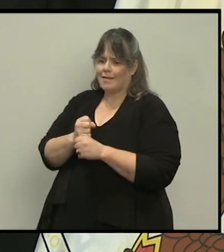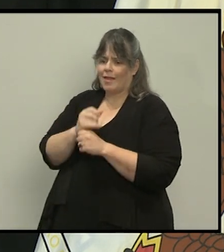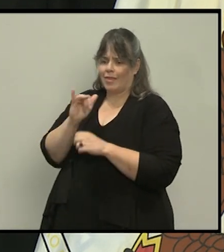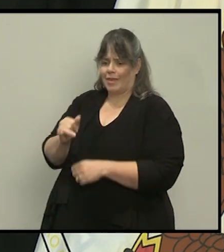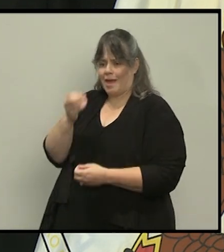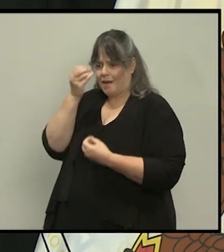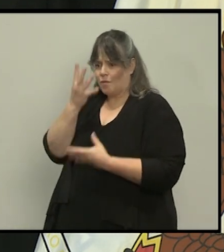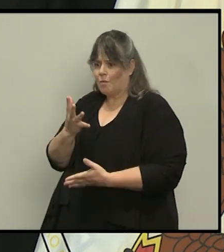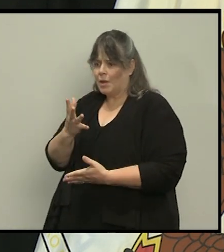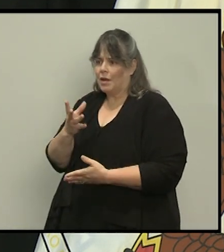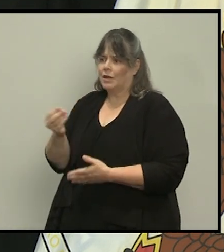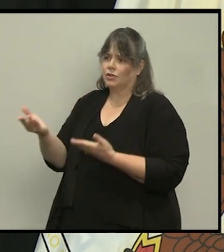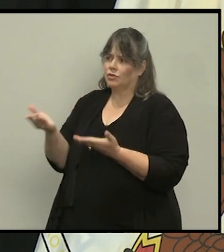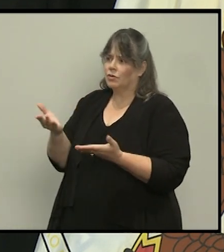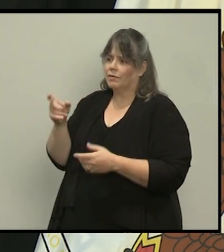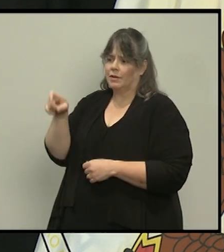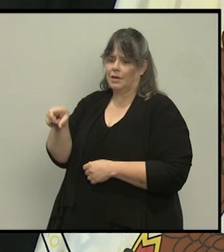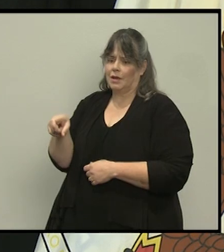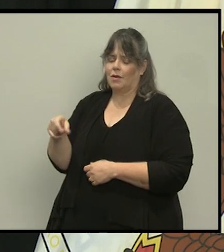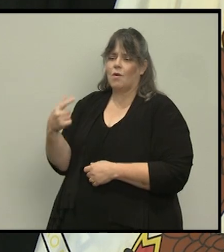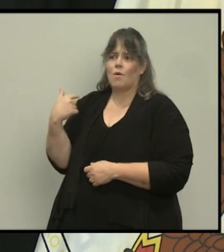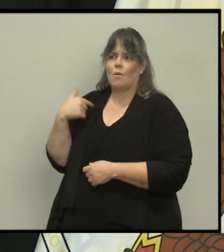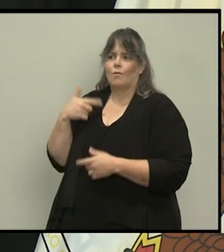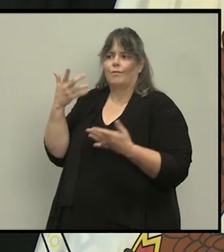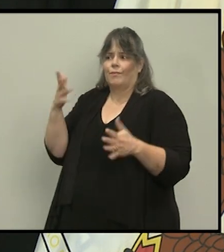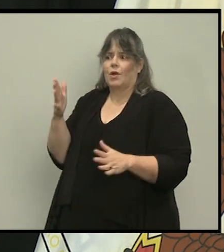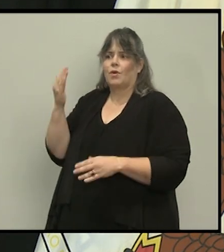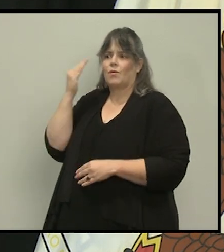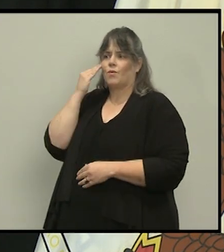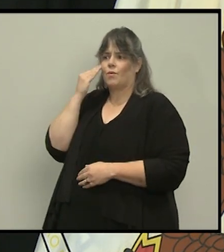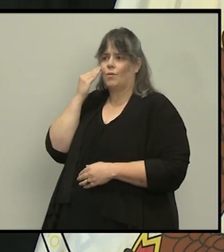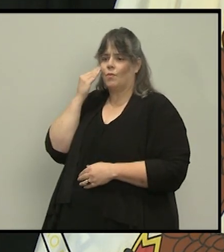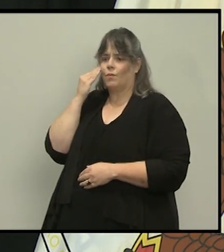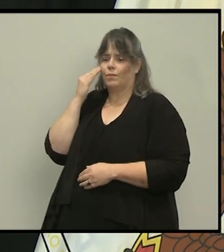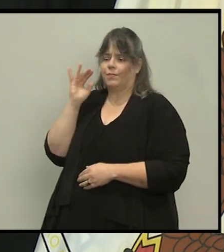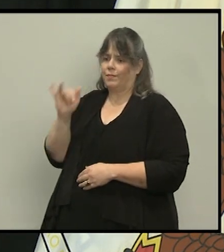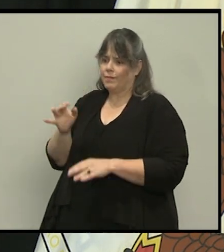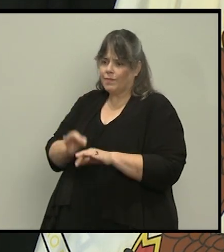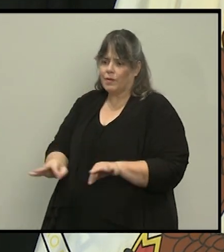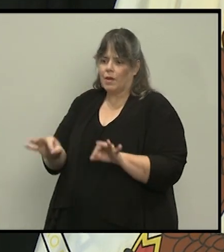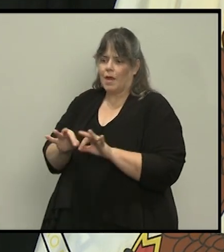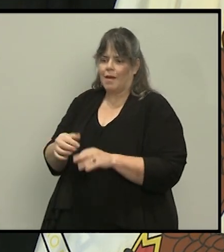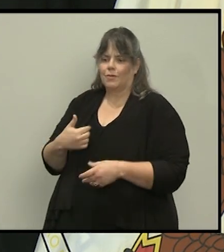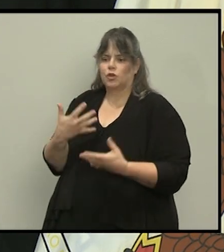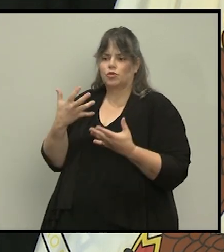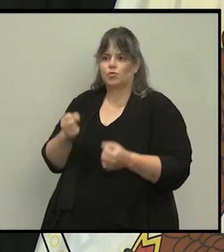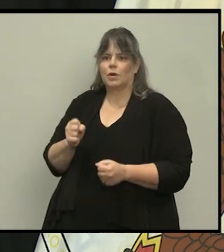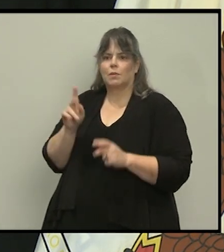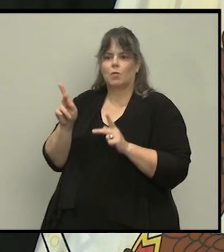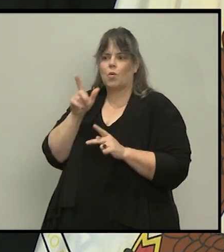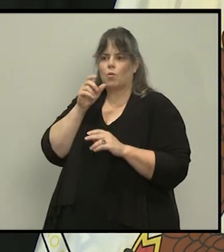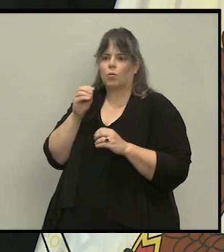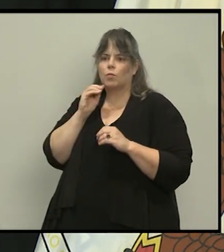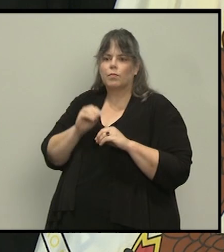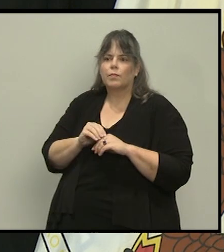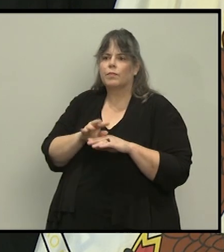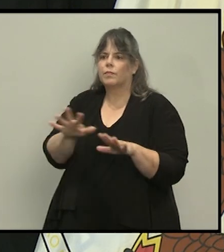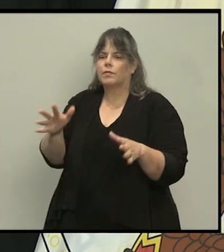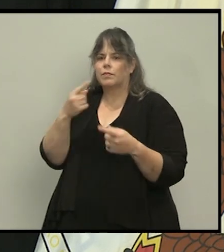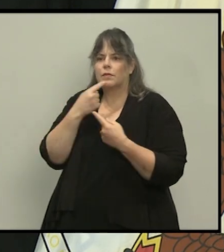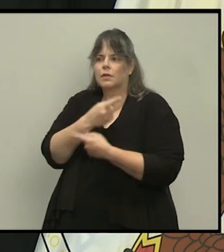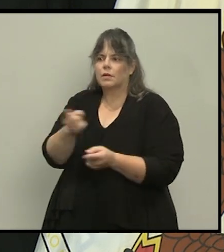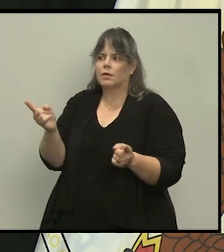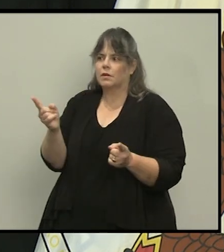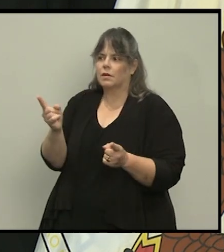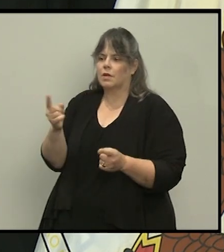services needed. We know that it is critical to have trusted messengers as we engage with communities in